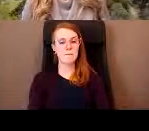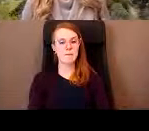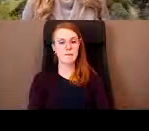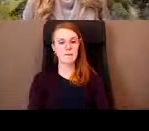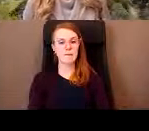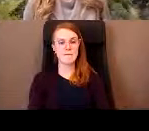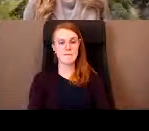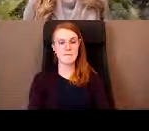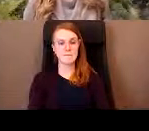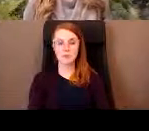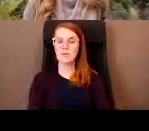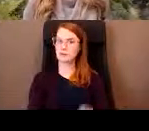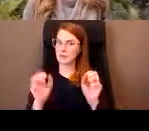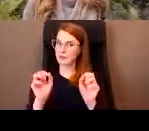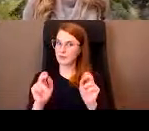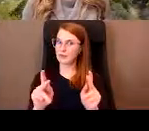All right.